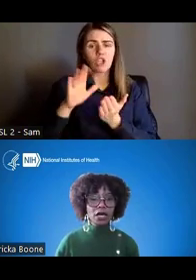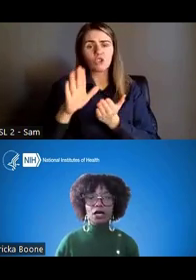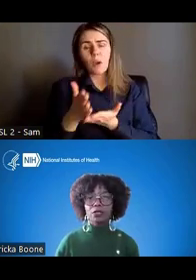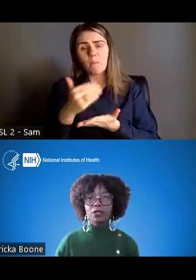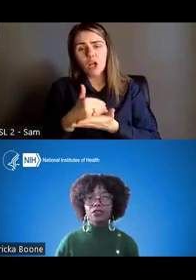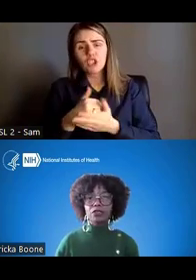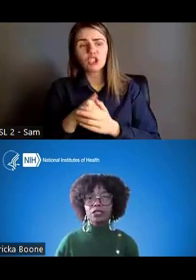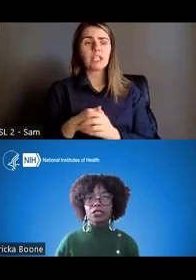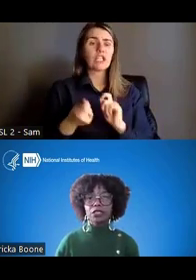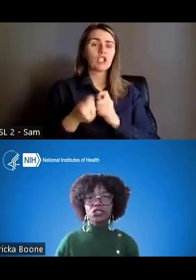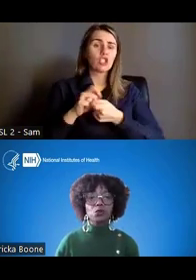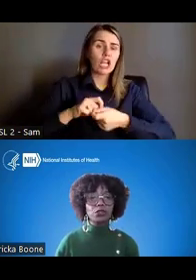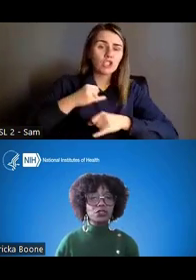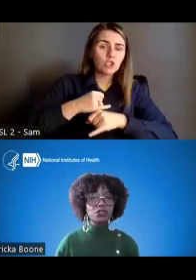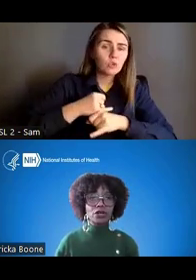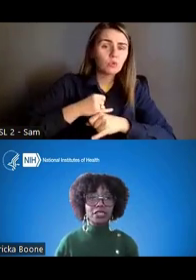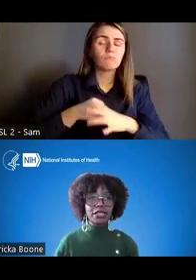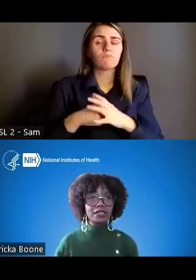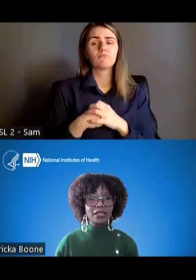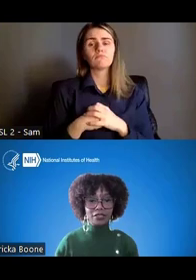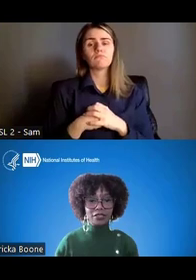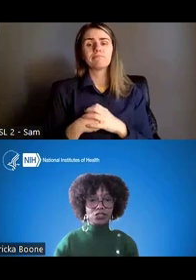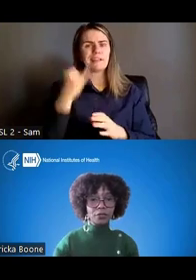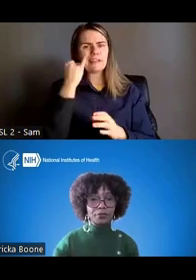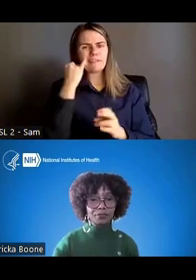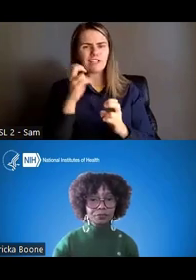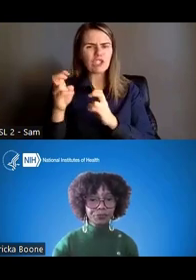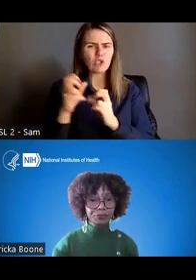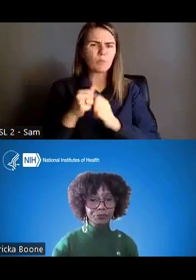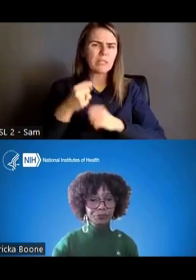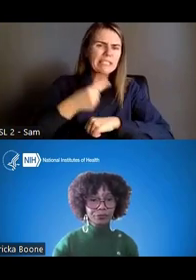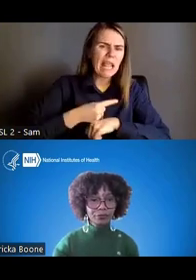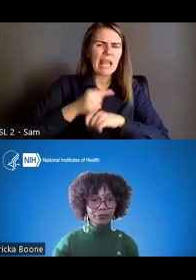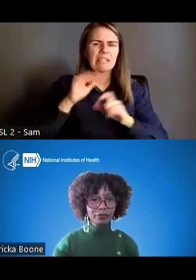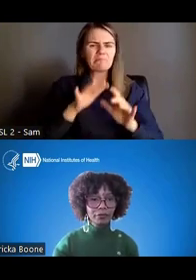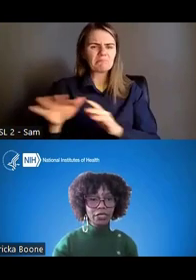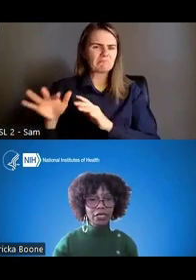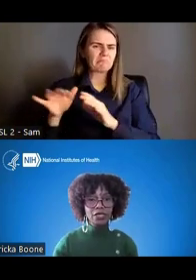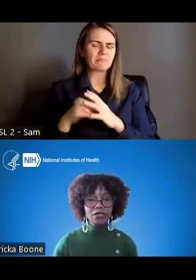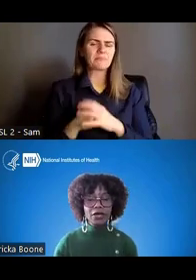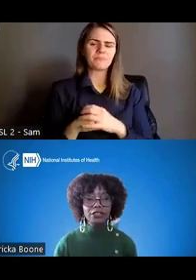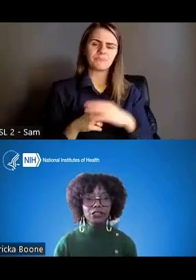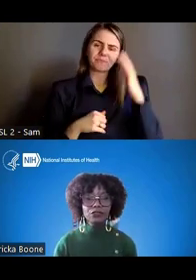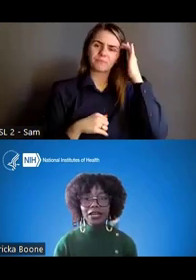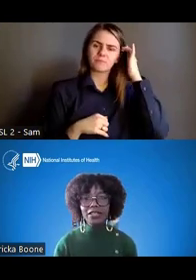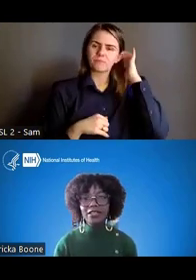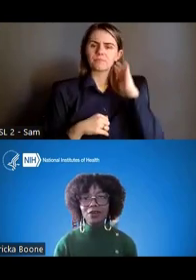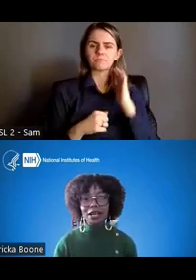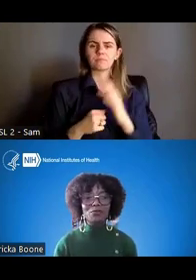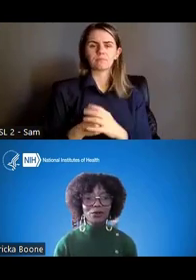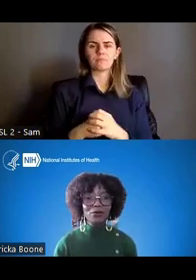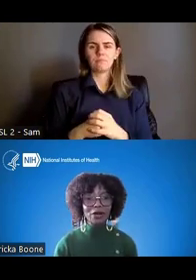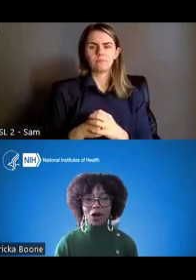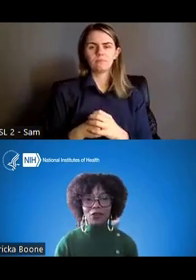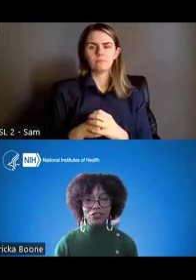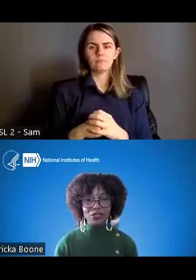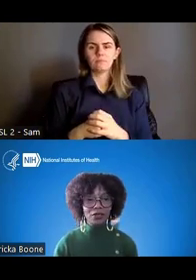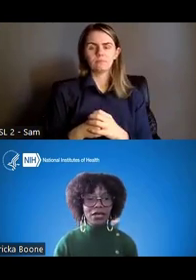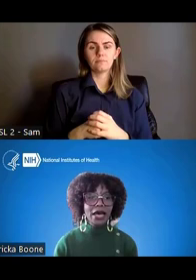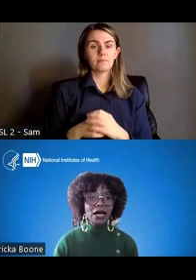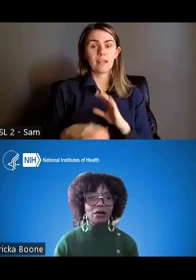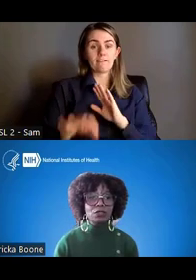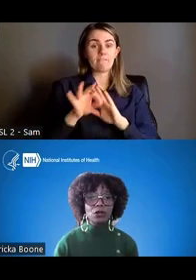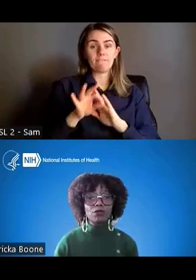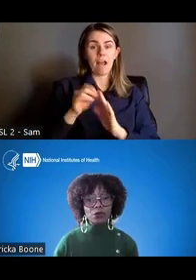institution, if there's an issue with the start dates, et cetera. So how do you find that right program